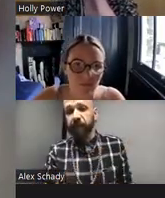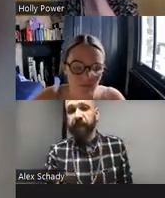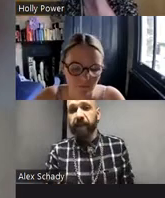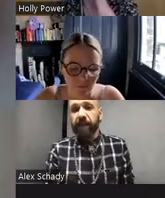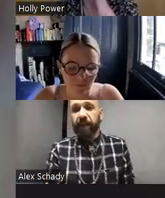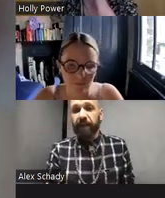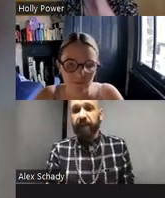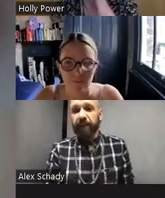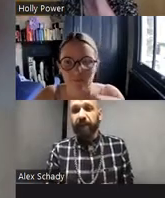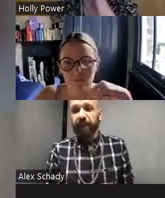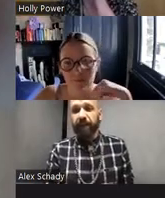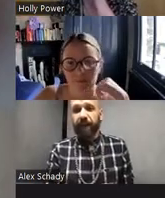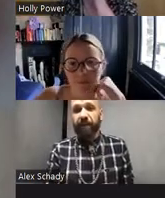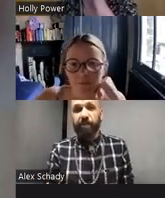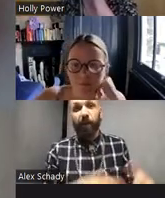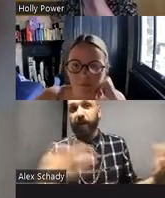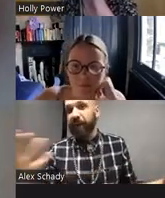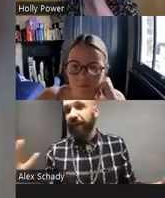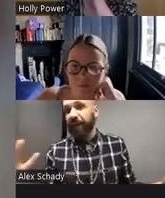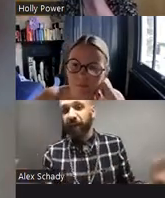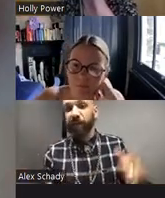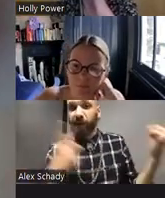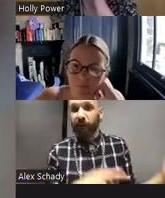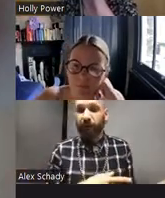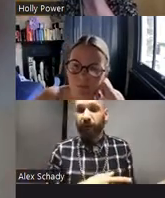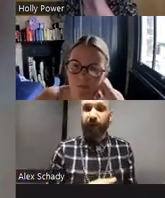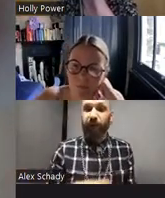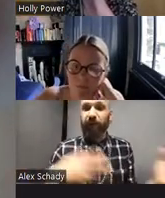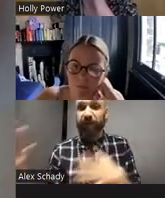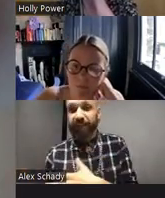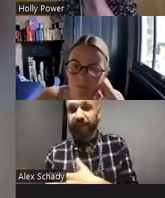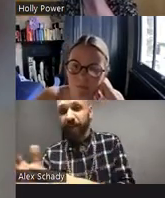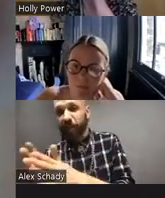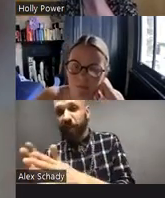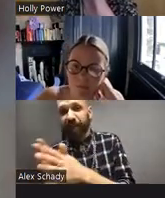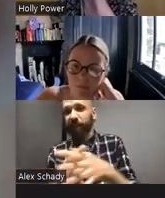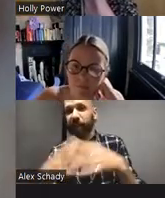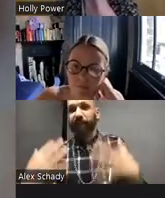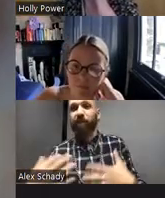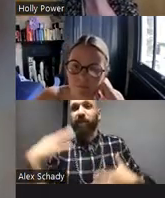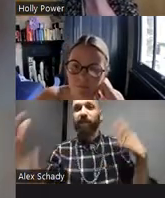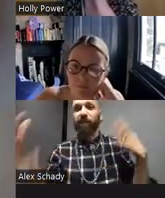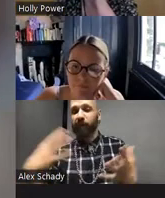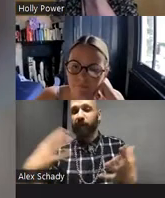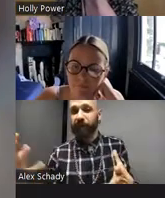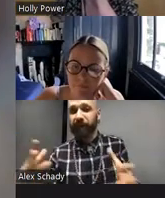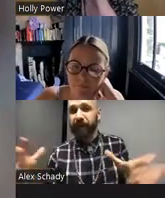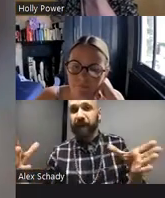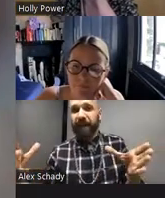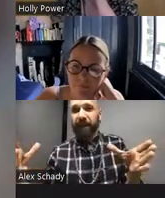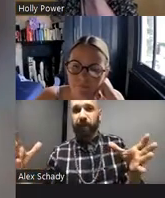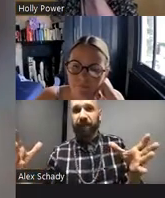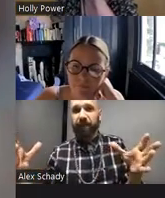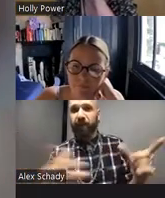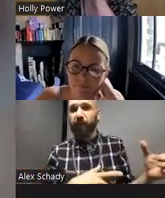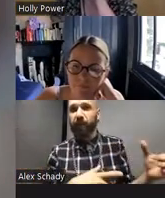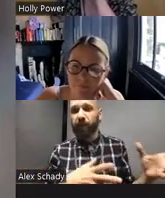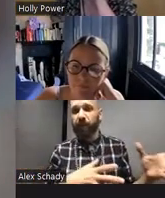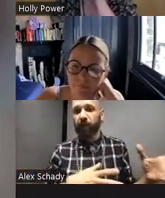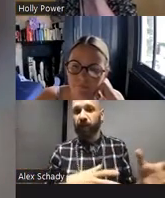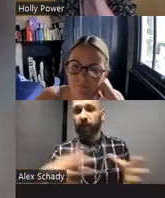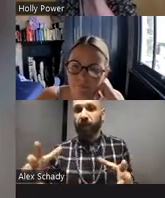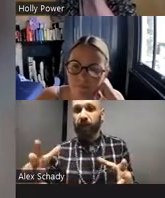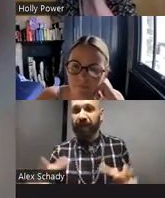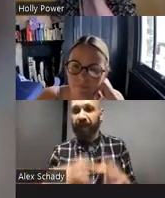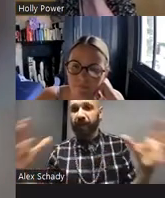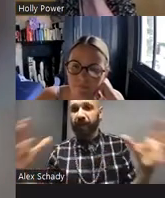to discuss. And partly, I guess, because it was our art students who suggested it, partly, I guess, because everyone was coming to an arts event, everyone seemed to focus